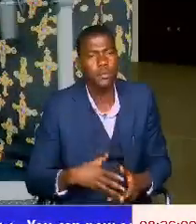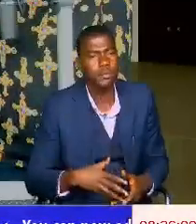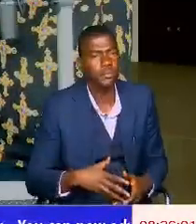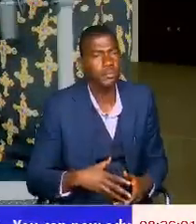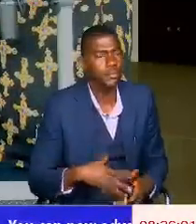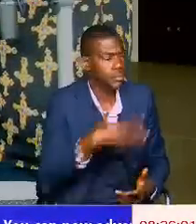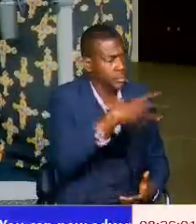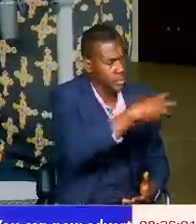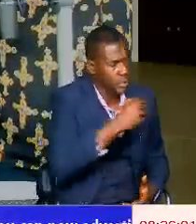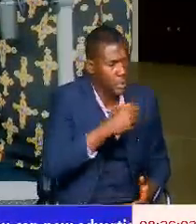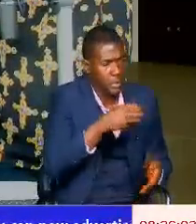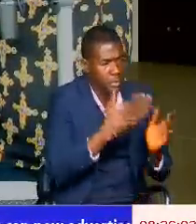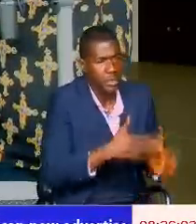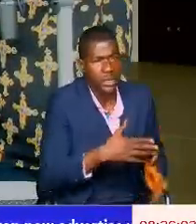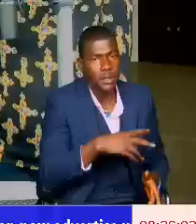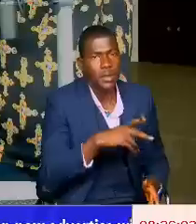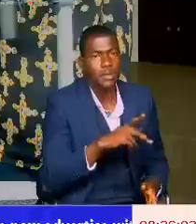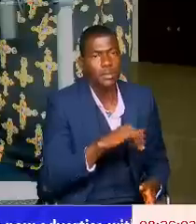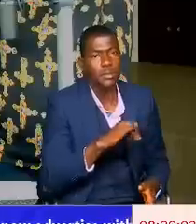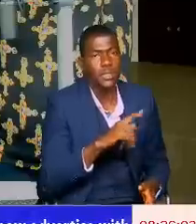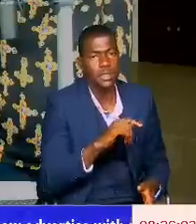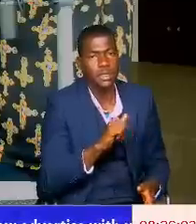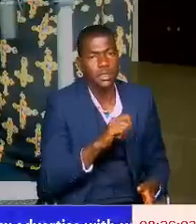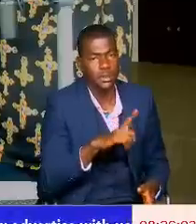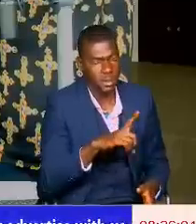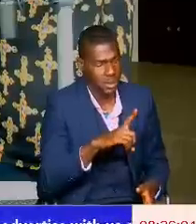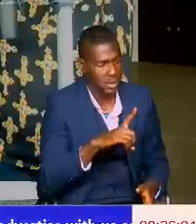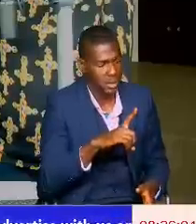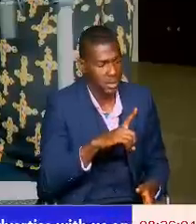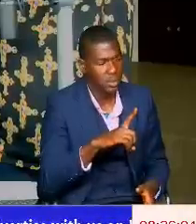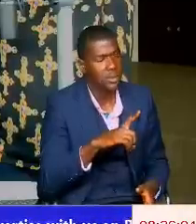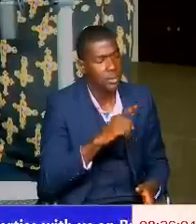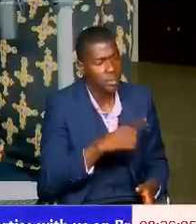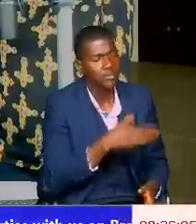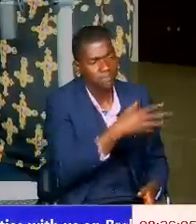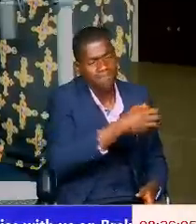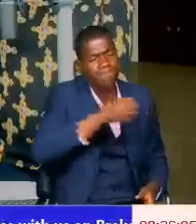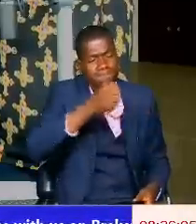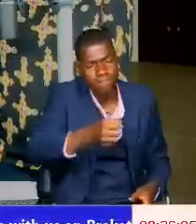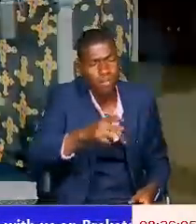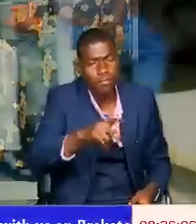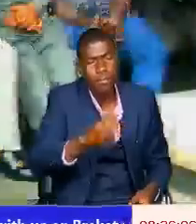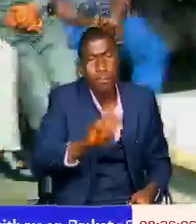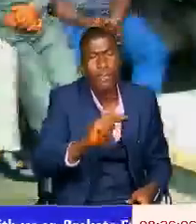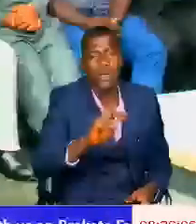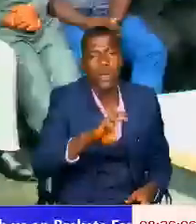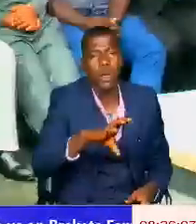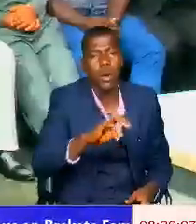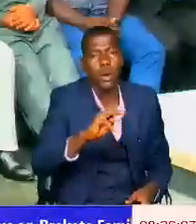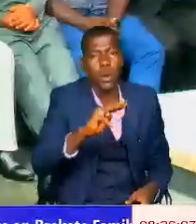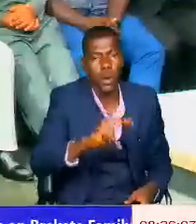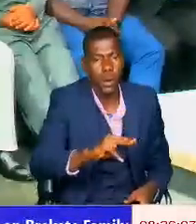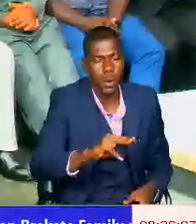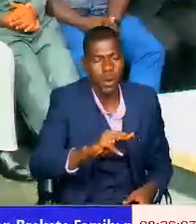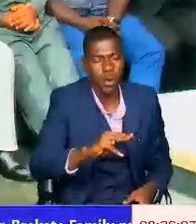PENCOM. Oh, you go see work. Because they know they said to. Carry EFCC staff, make them staff,